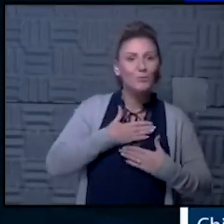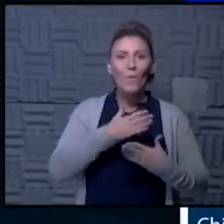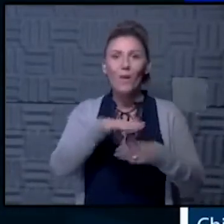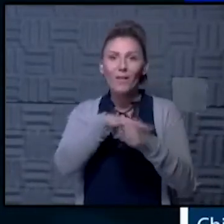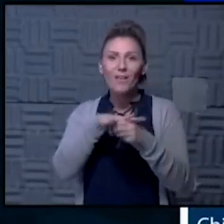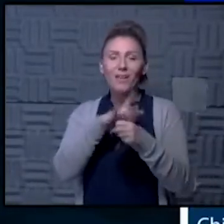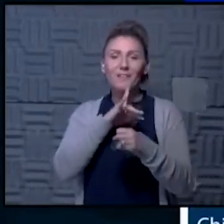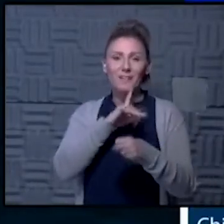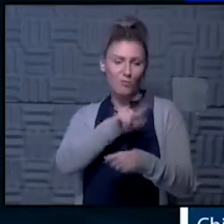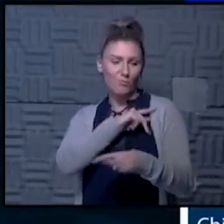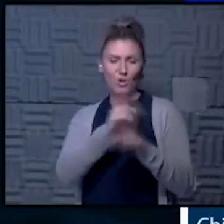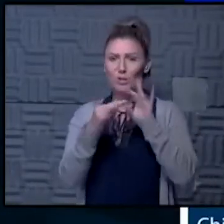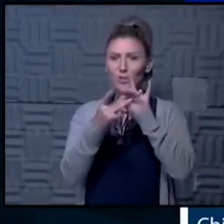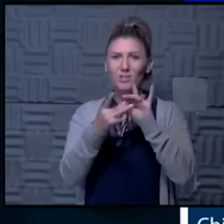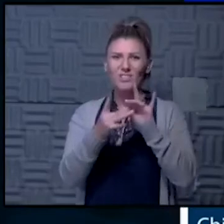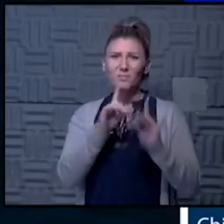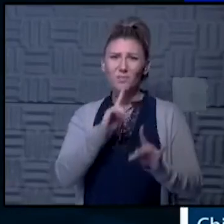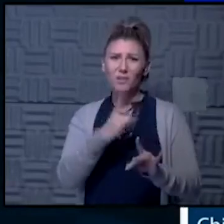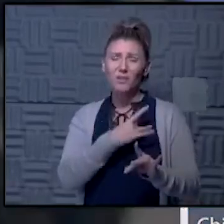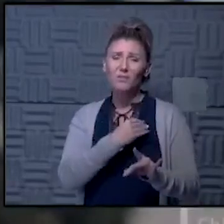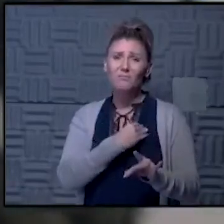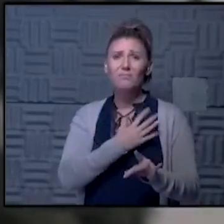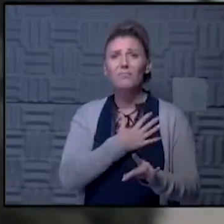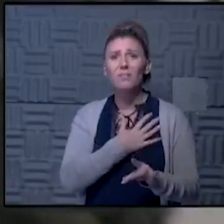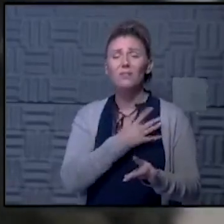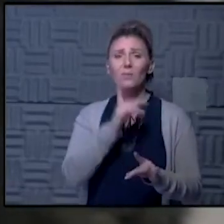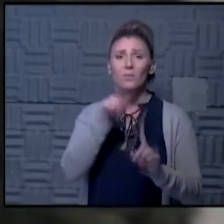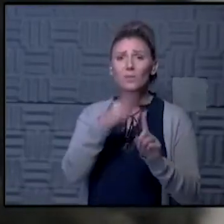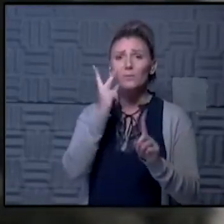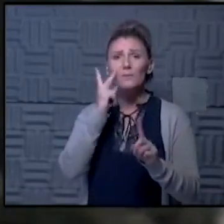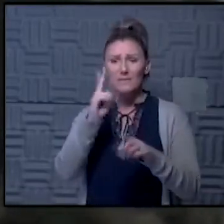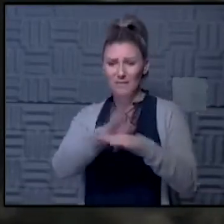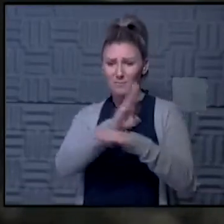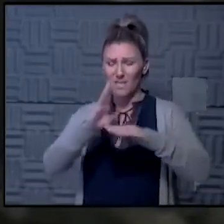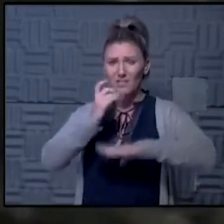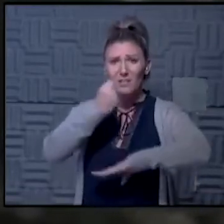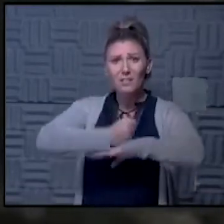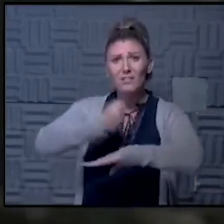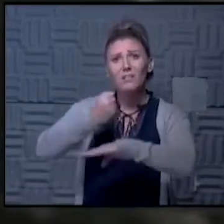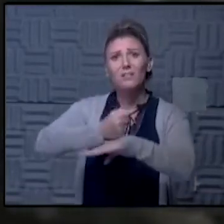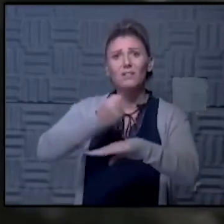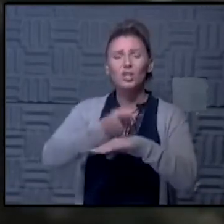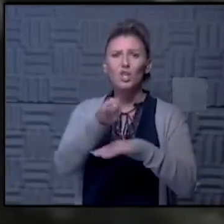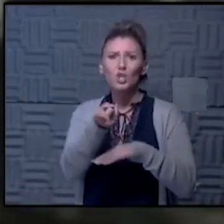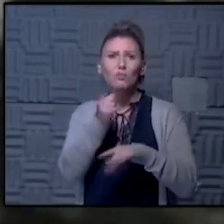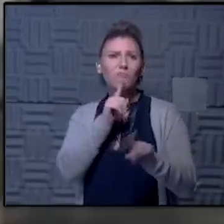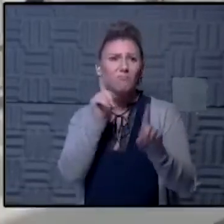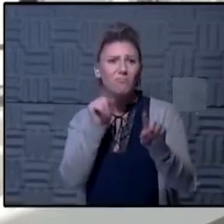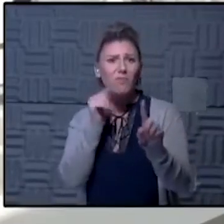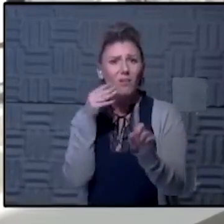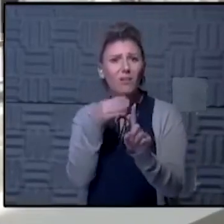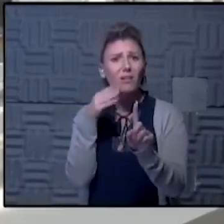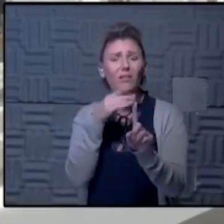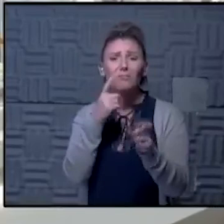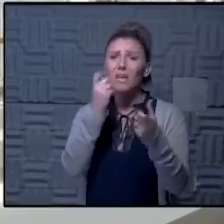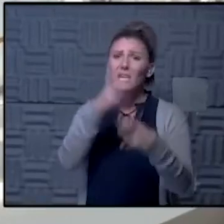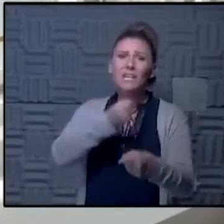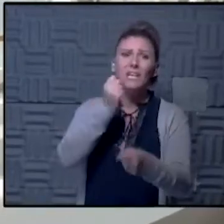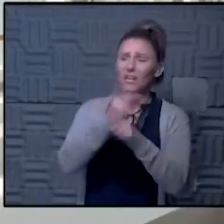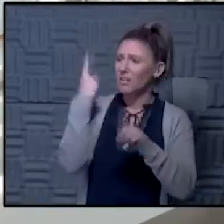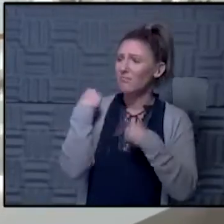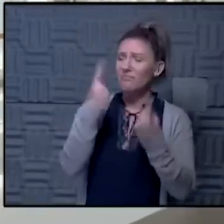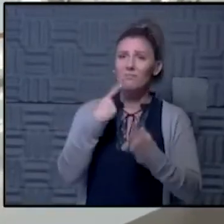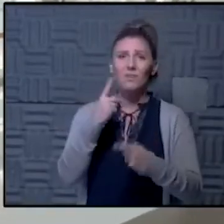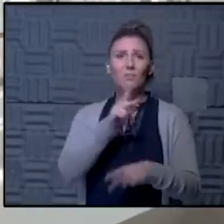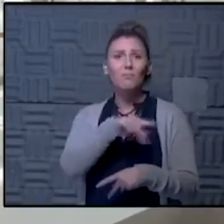personal relationships. So it kind of hurts your heart when you see these businesses close that you've been going to for a number of years and you've developed personal